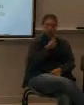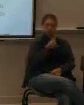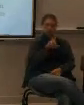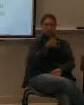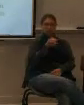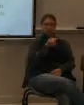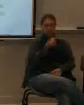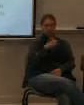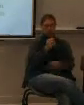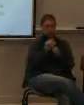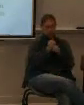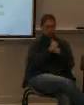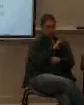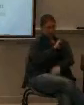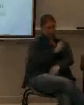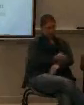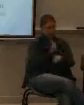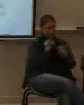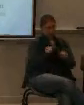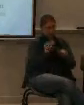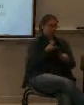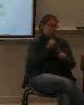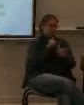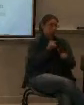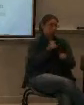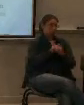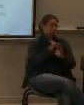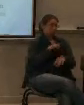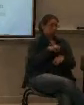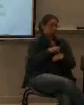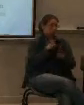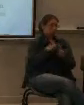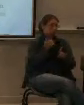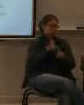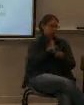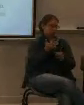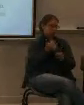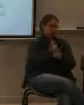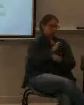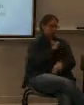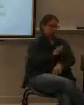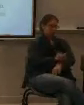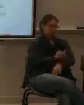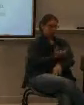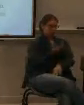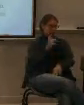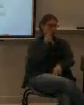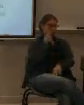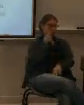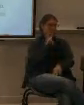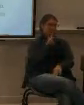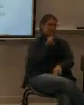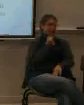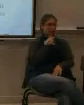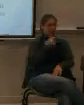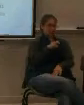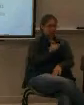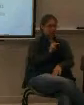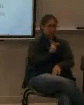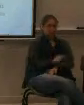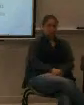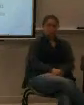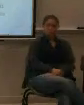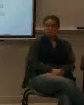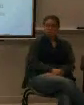generate energy. So it can basically react the molecule with itself to extract energy. It's a pretty cool adaptation,